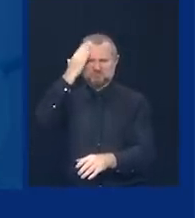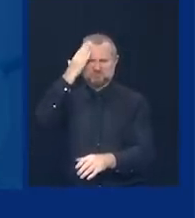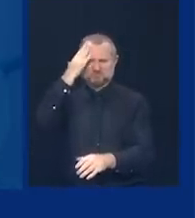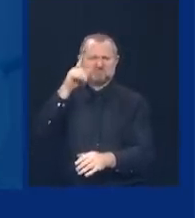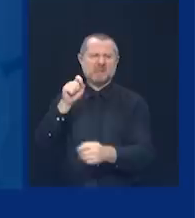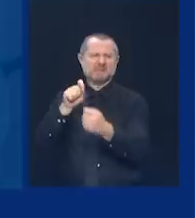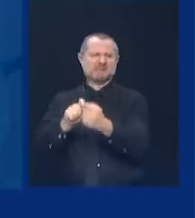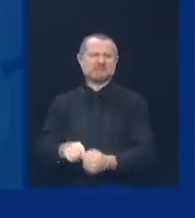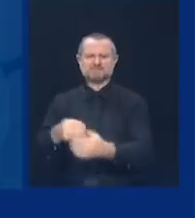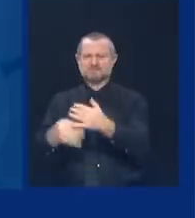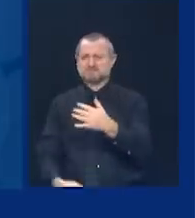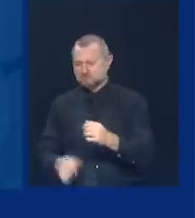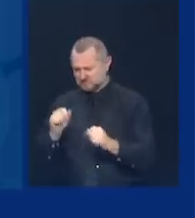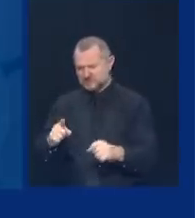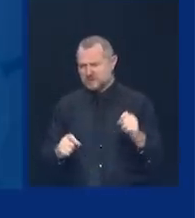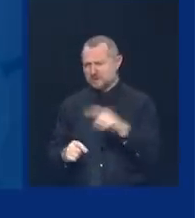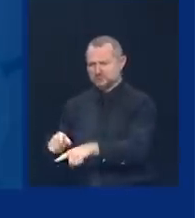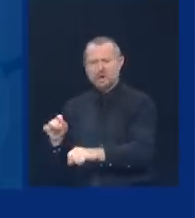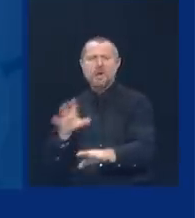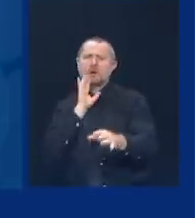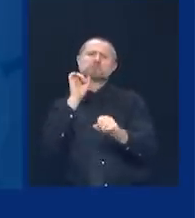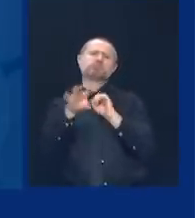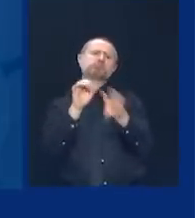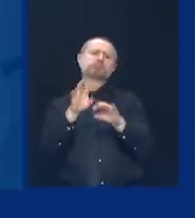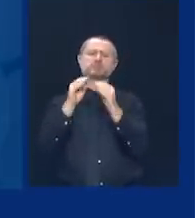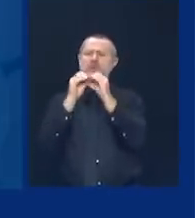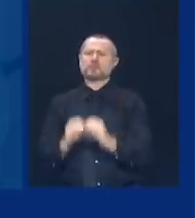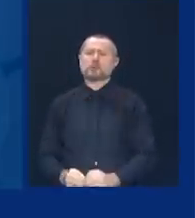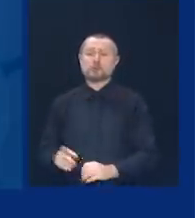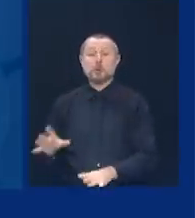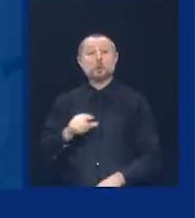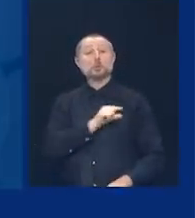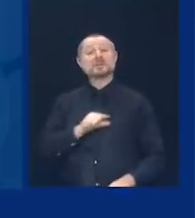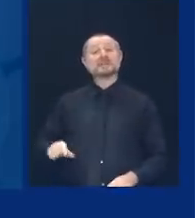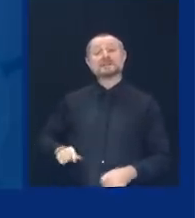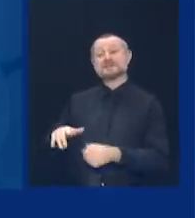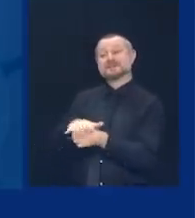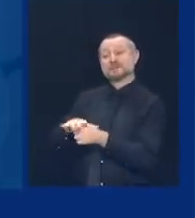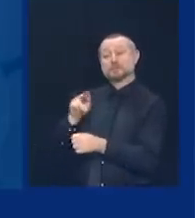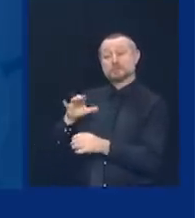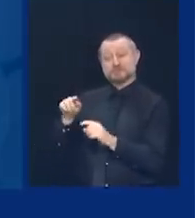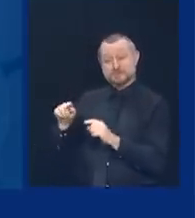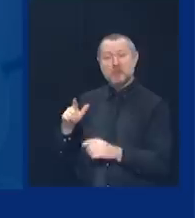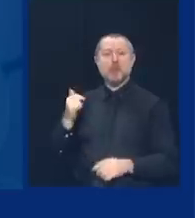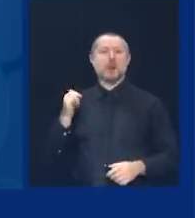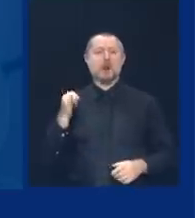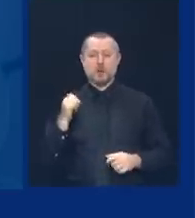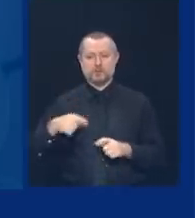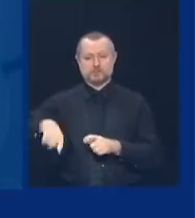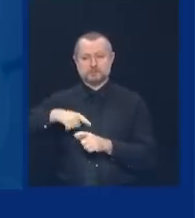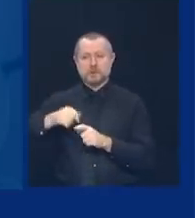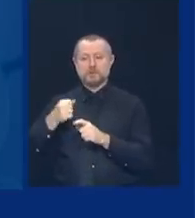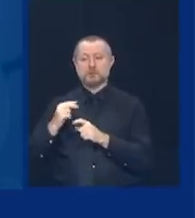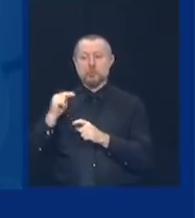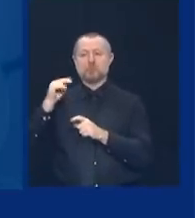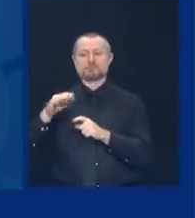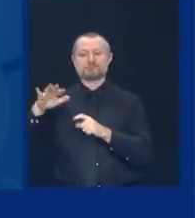has any questions. Queens yellow zone is expanded northwards to cover